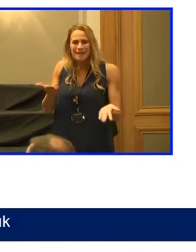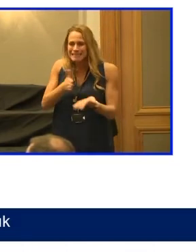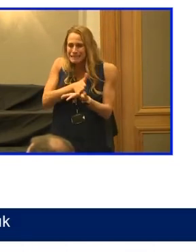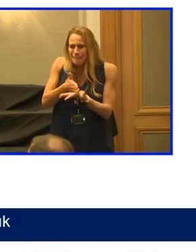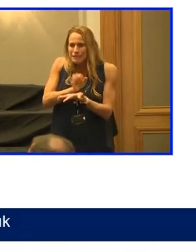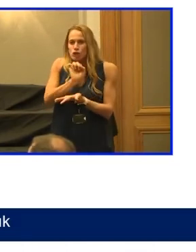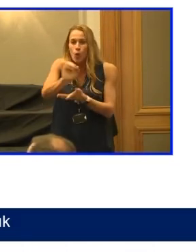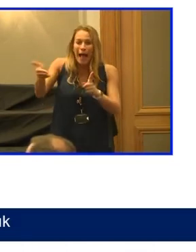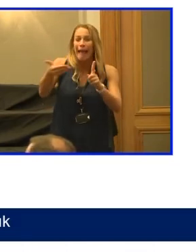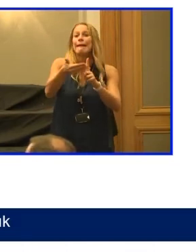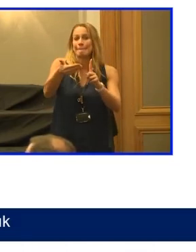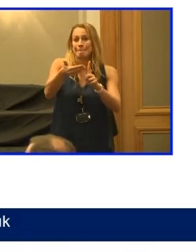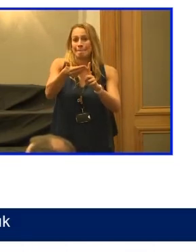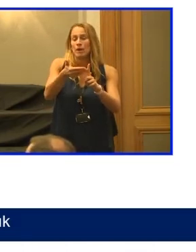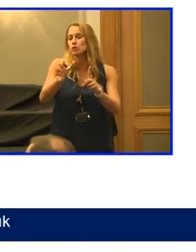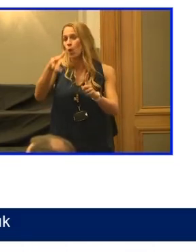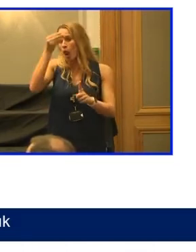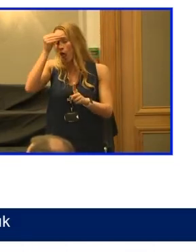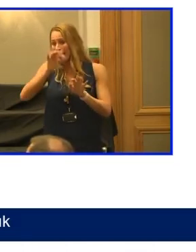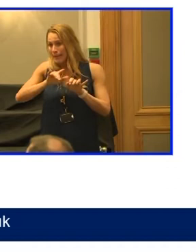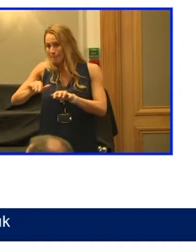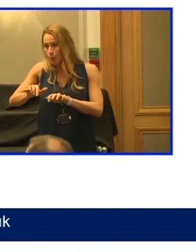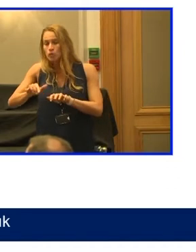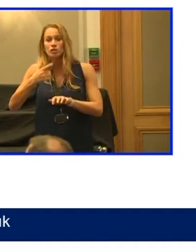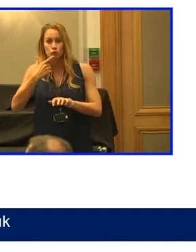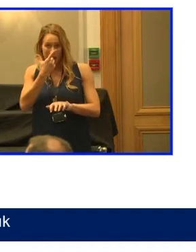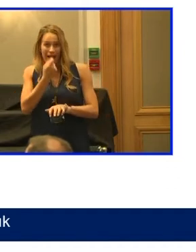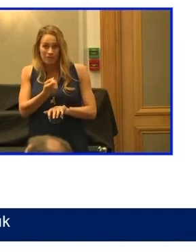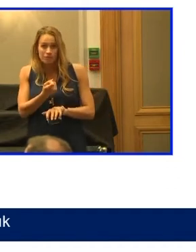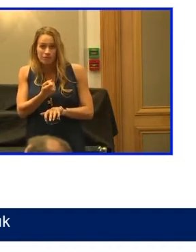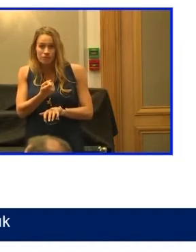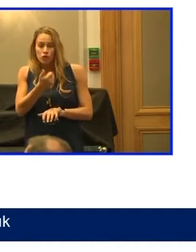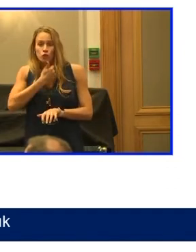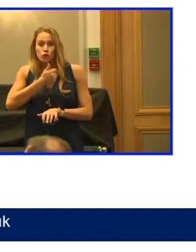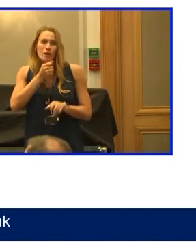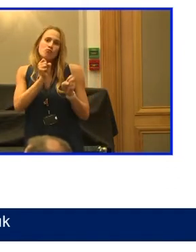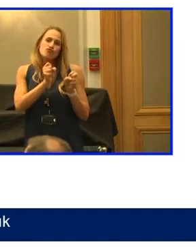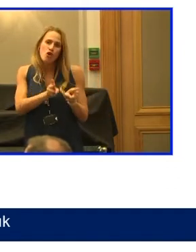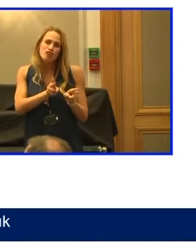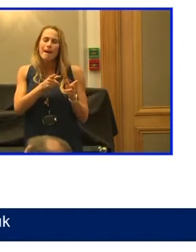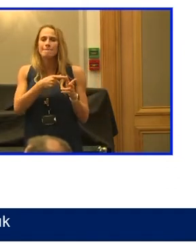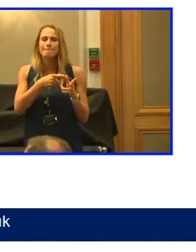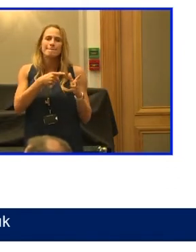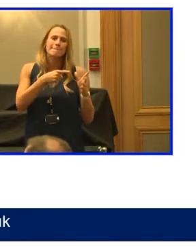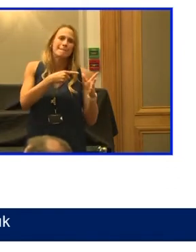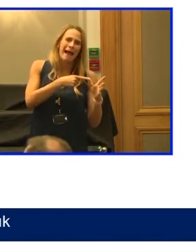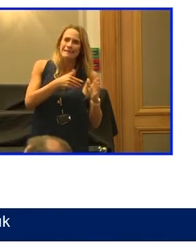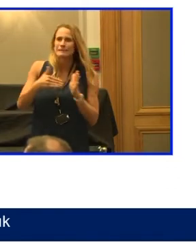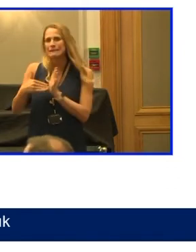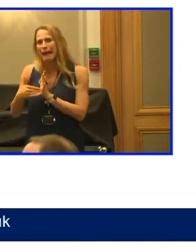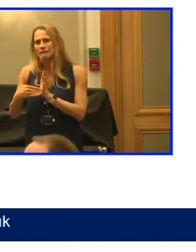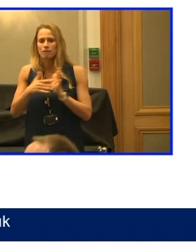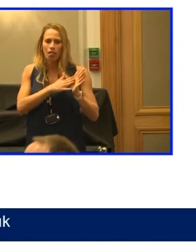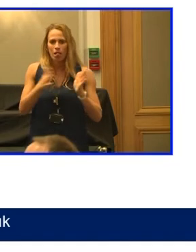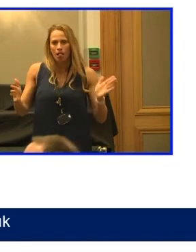as two things. One, to learn a keyboard, there are programs such as Azabat, A-Z-A-B-A-T,